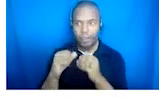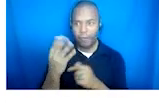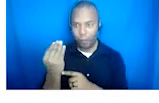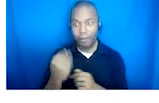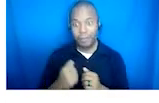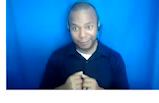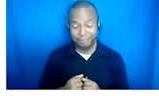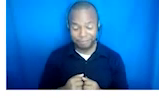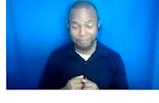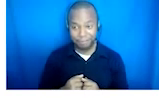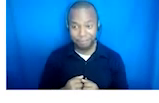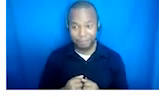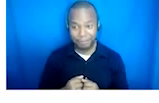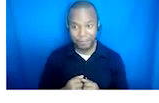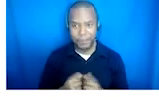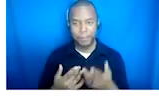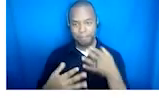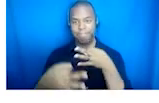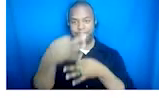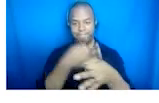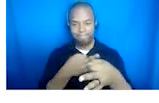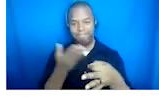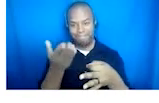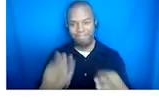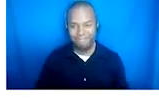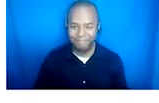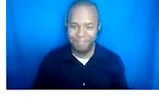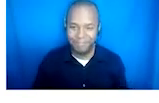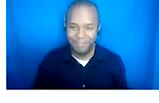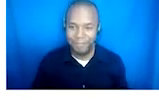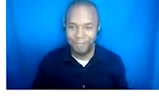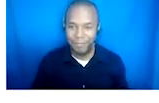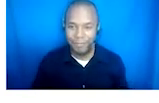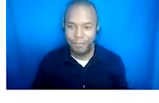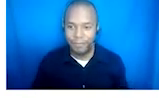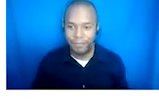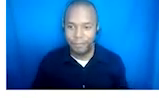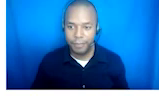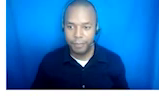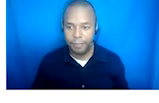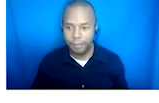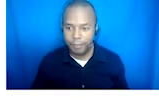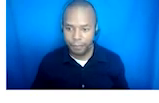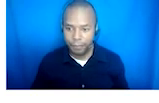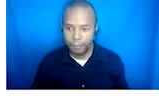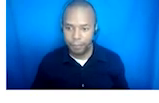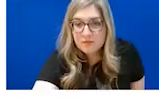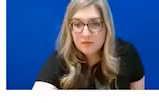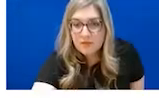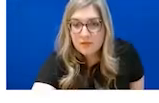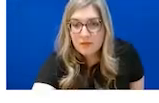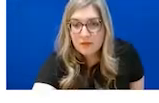here. The tech side of us, the tech nerds, we think about how all of this works in the